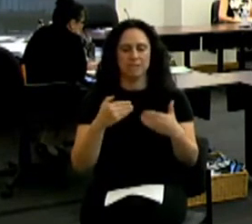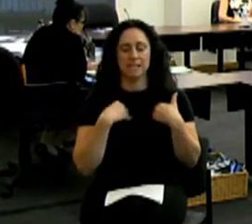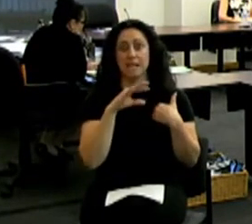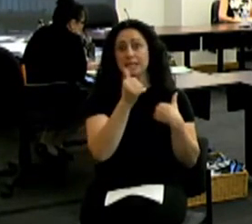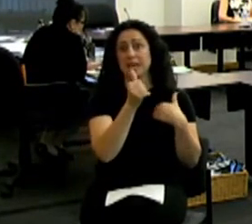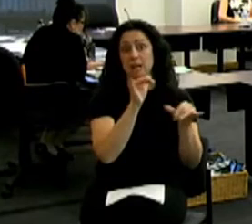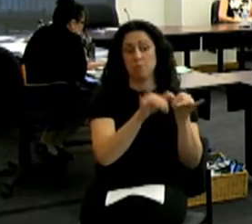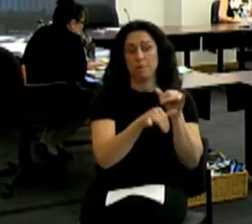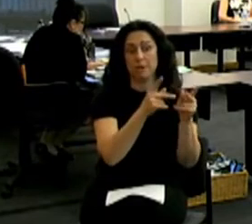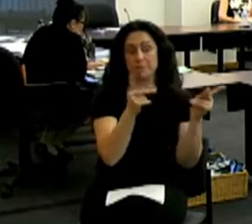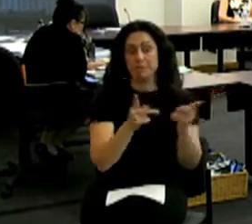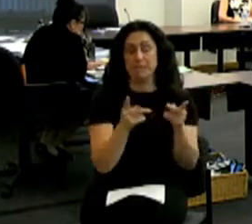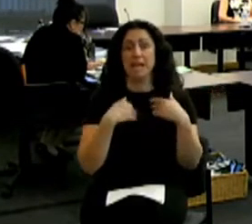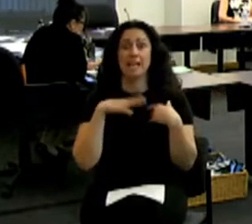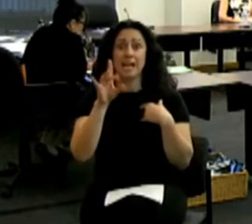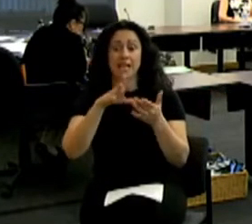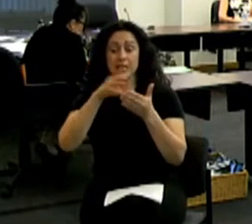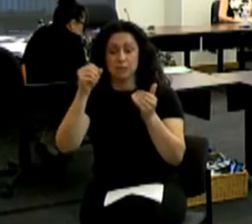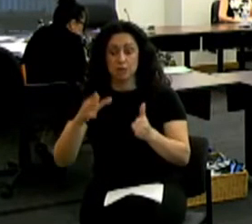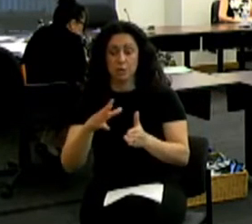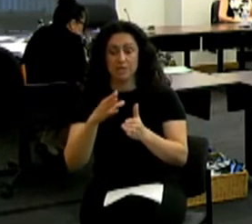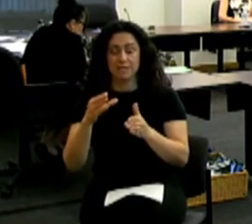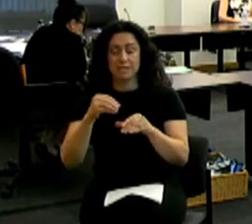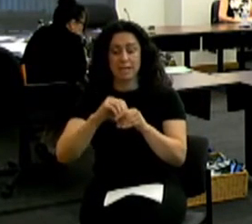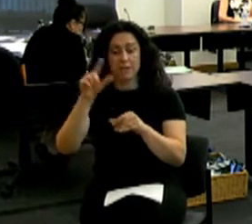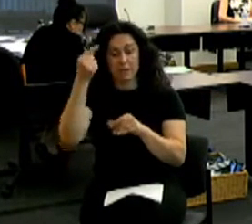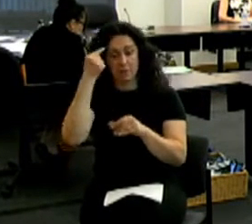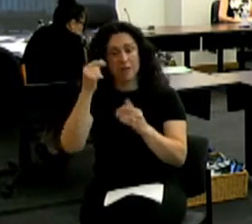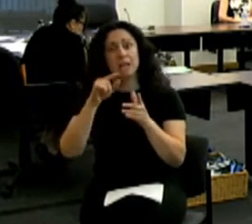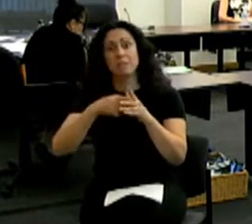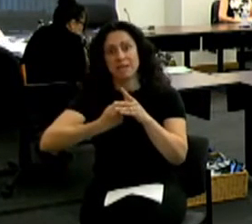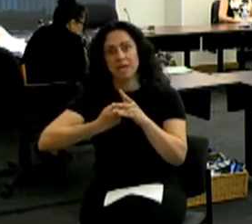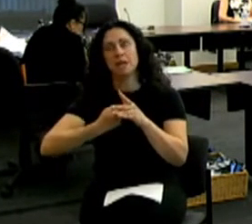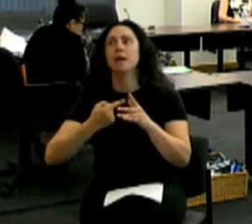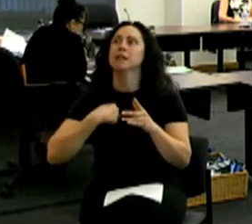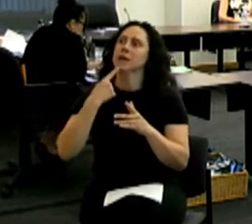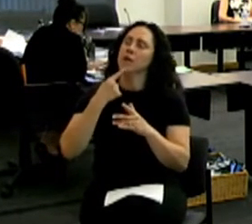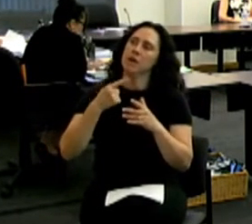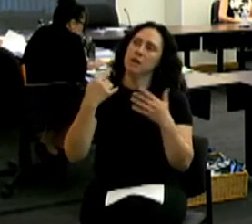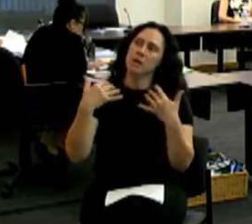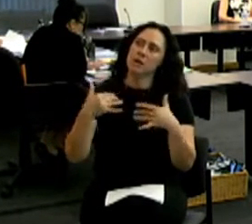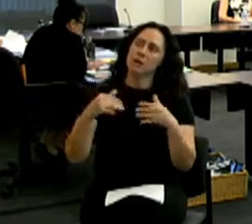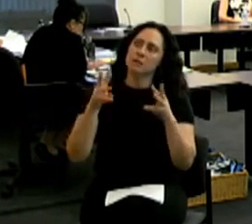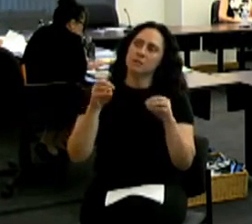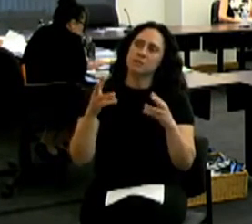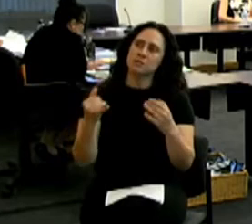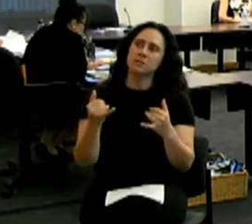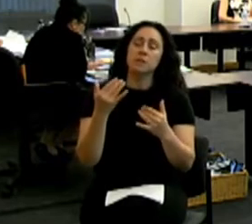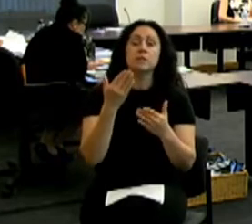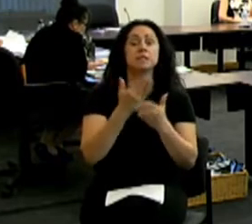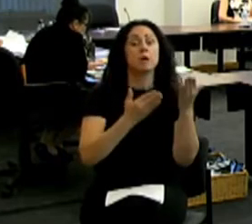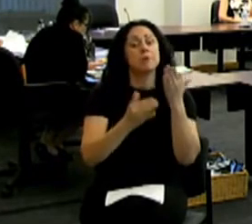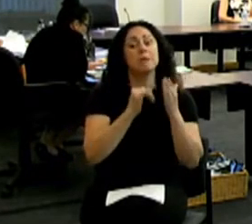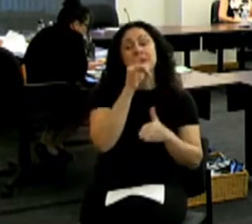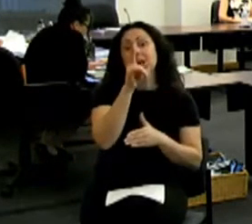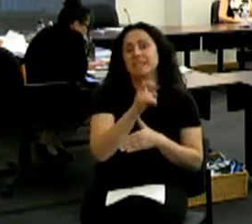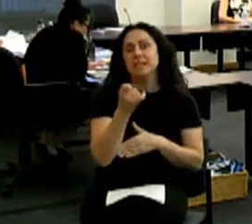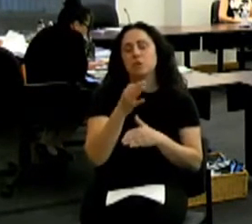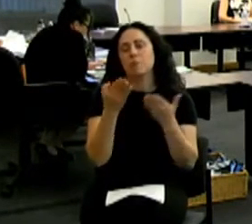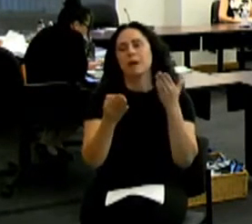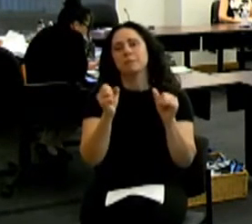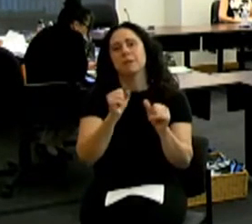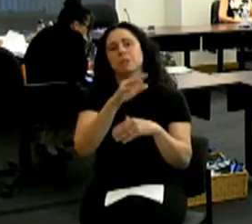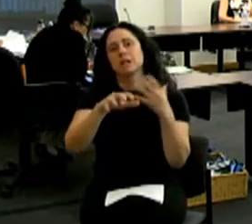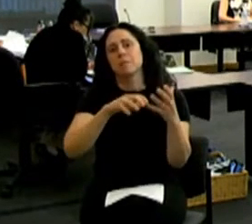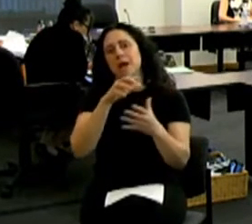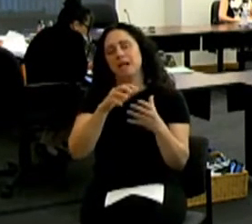permanent positions, and we had 8 students in student government at the beginning. And I was like, well, some of these we might not need, or we might be able to